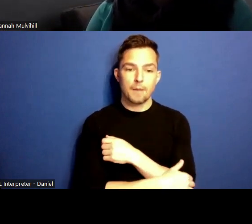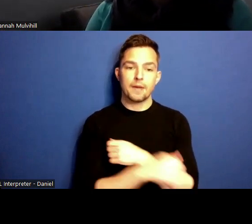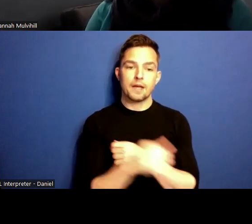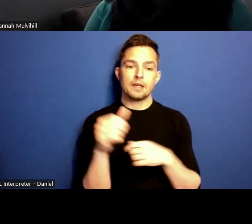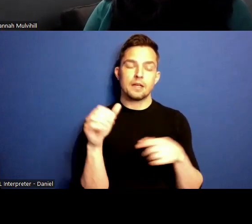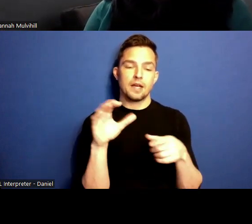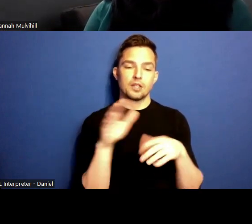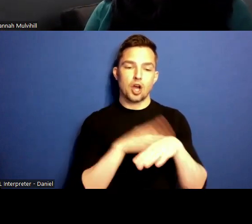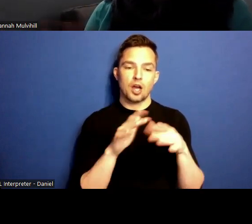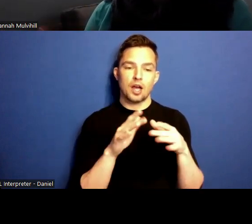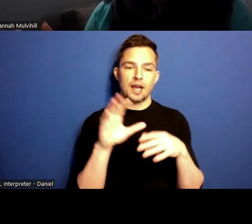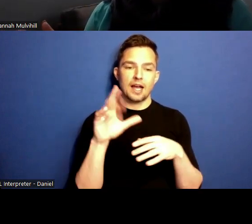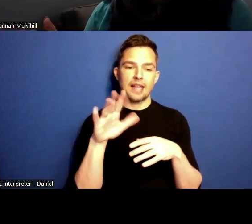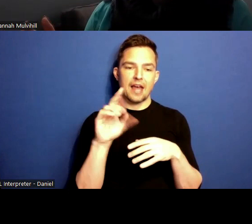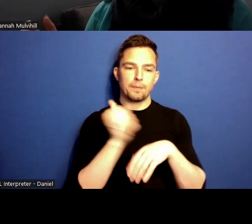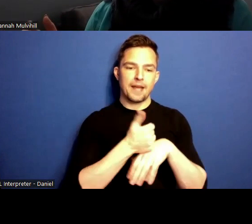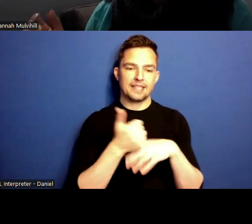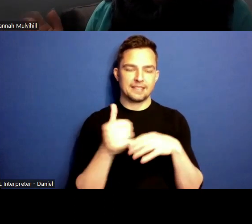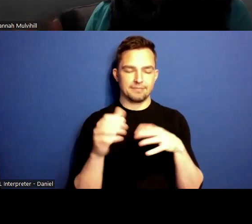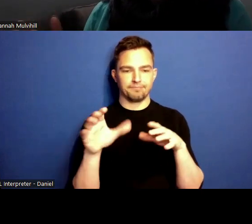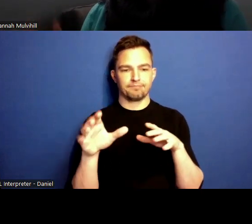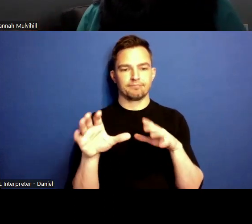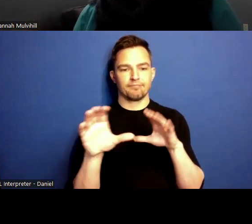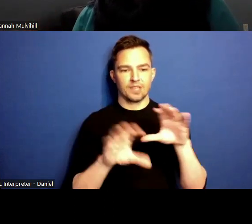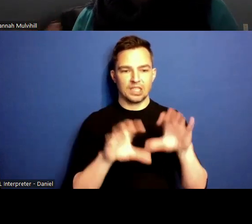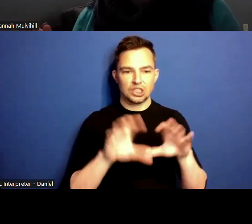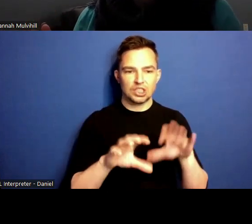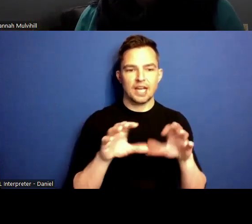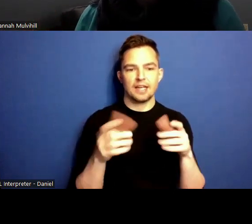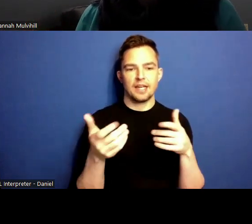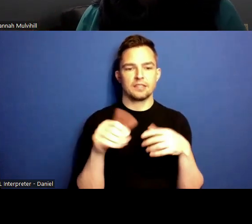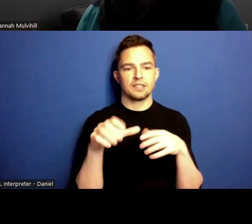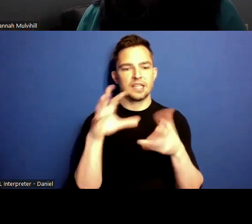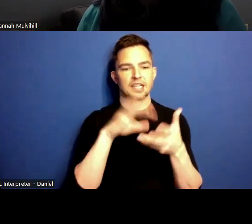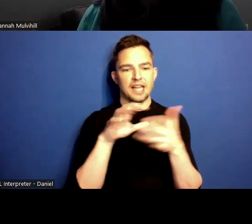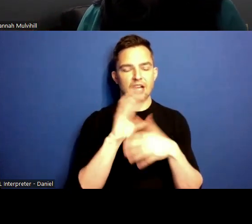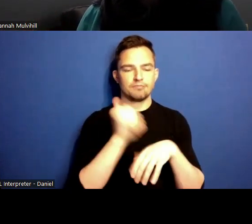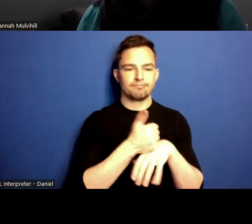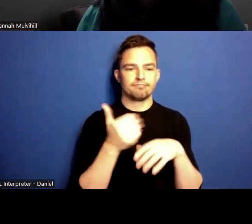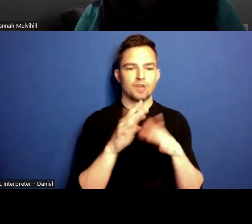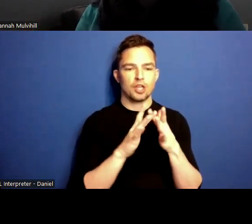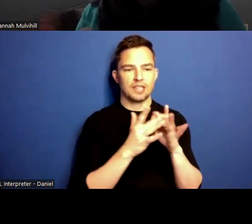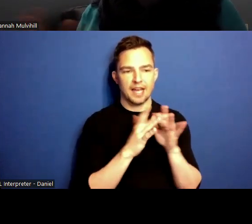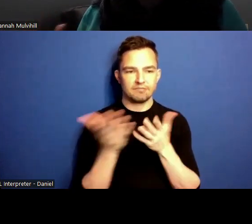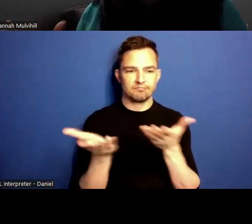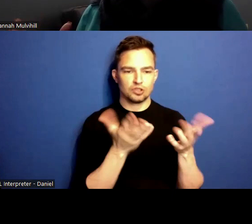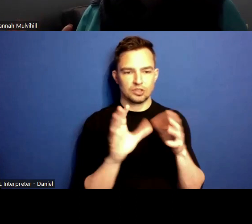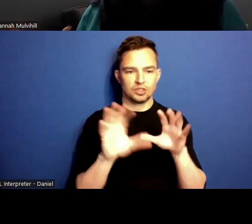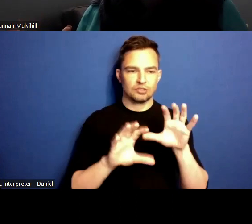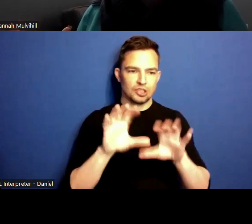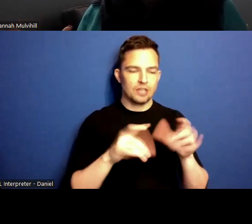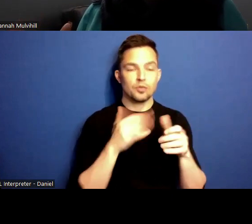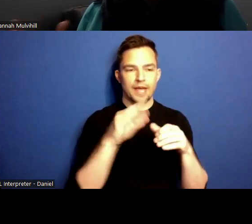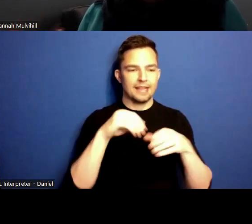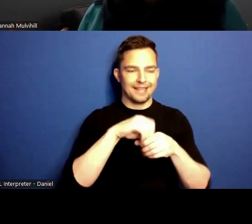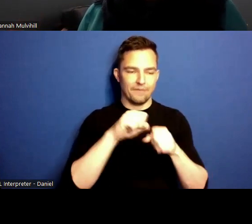service for other programs. So we could add lines to those as needed. So we had the